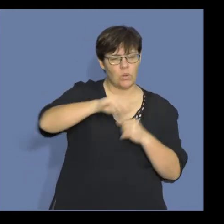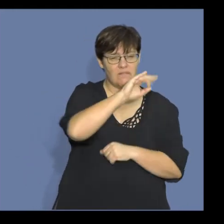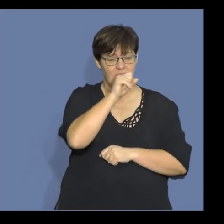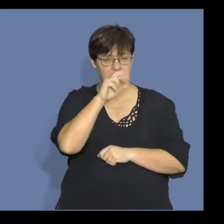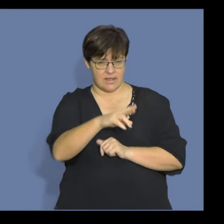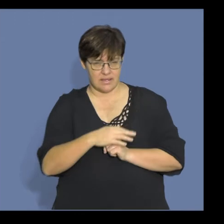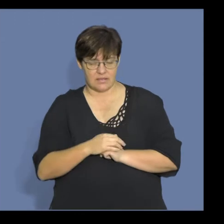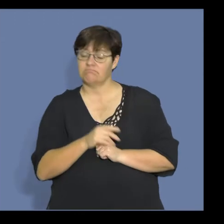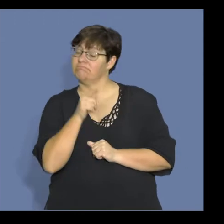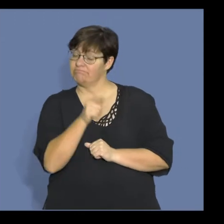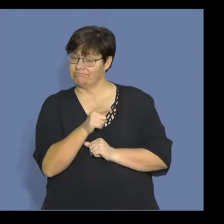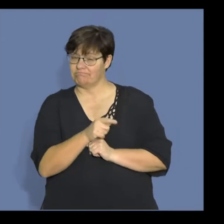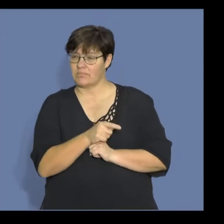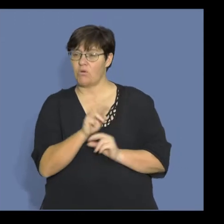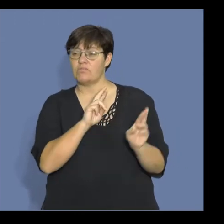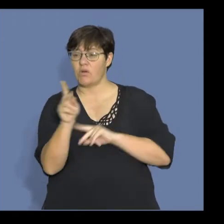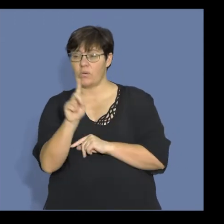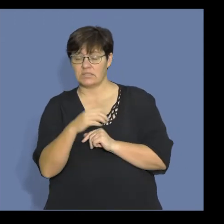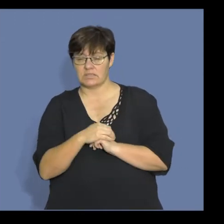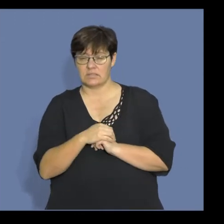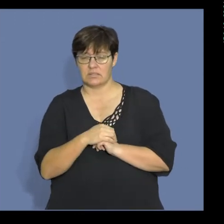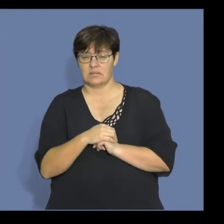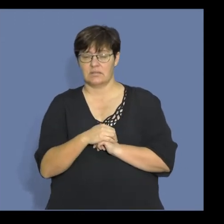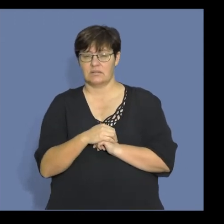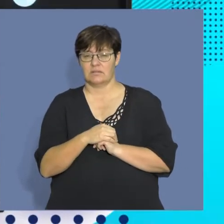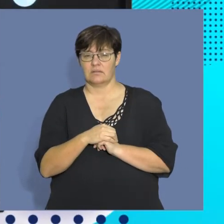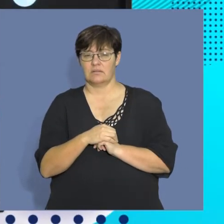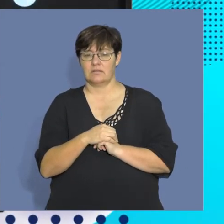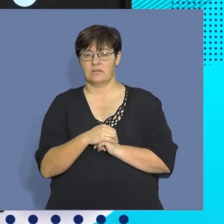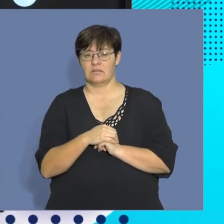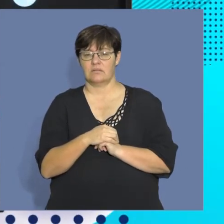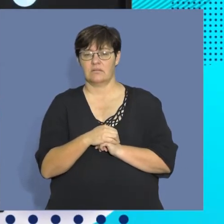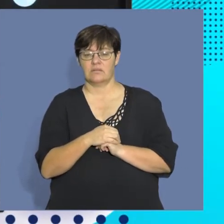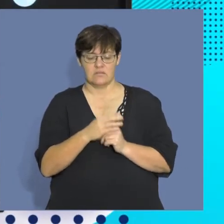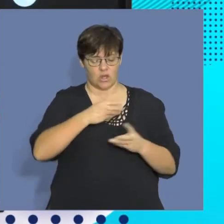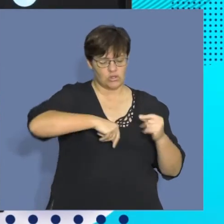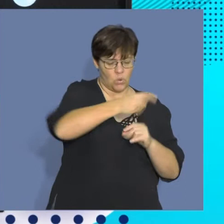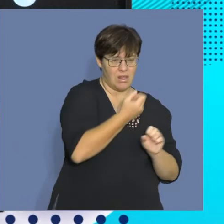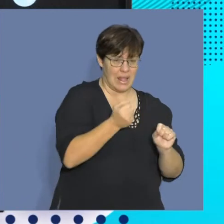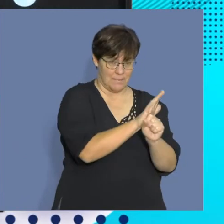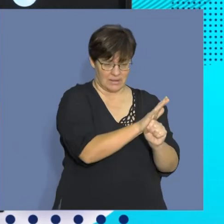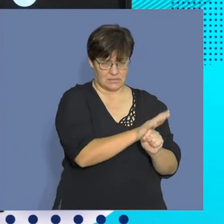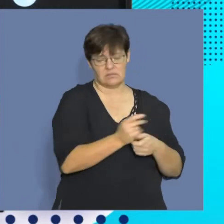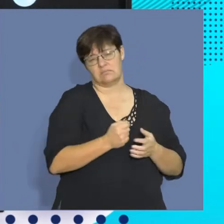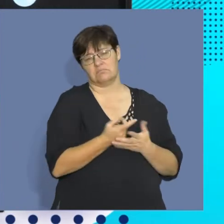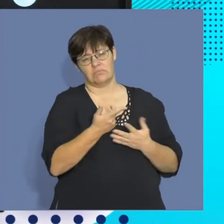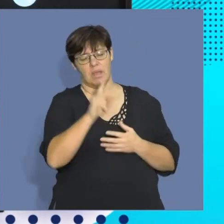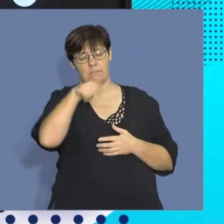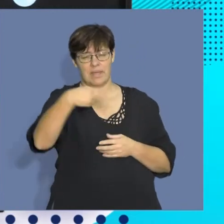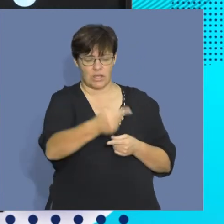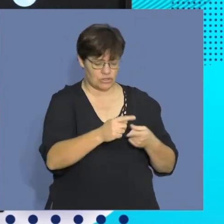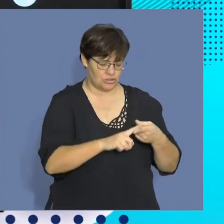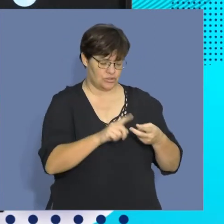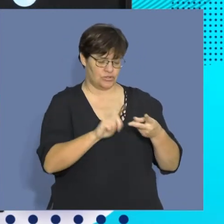soil factors, again, soil factors refer to the factors that affect the soil. So this would include